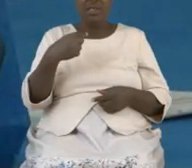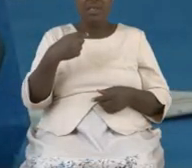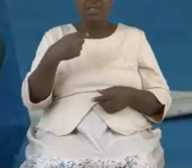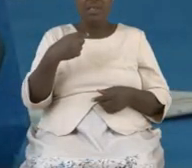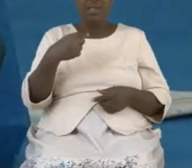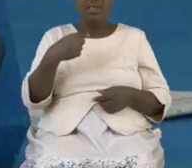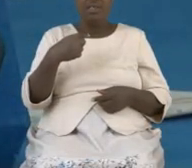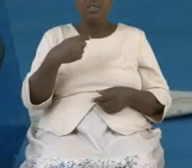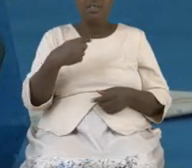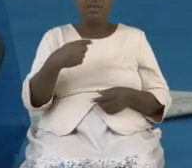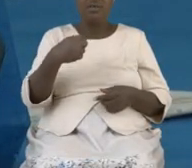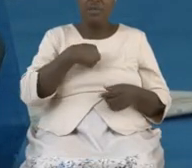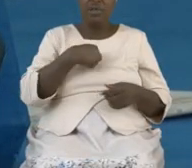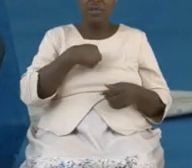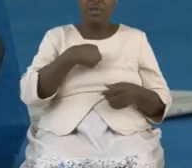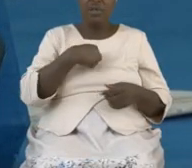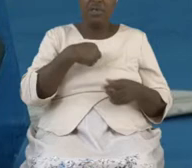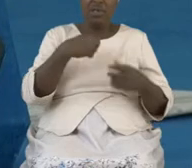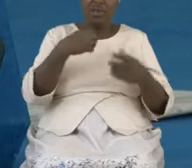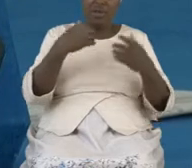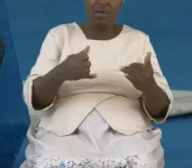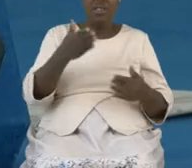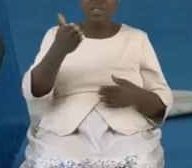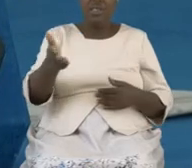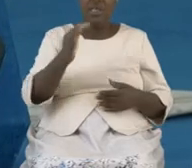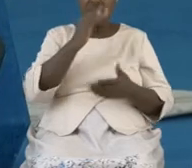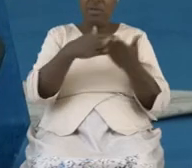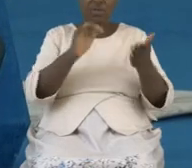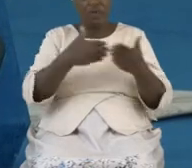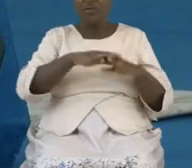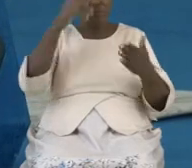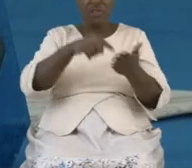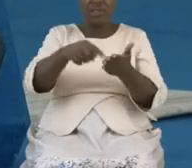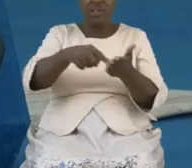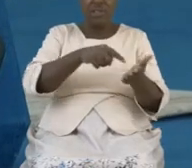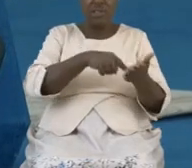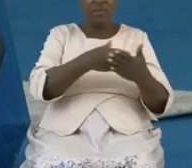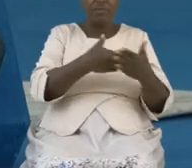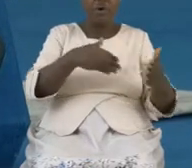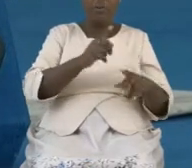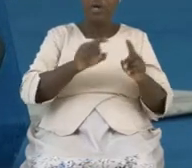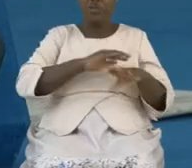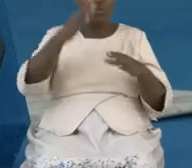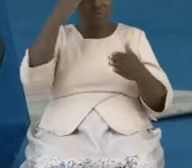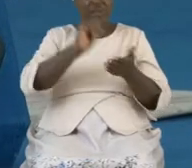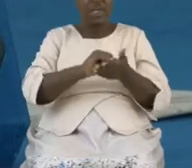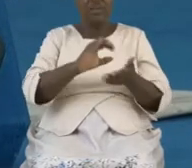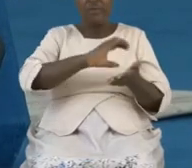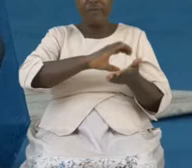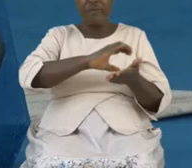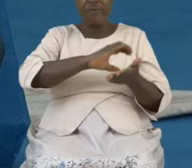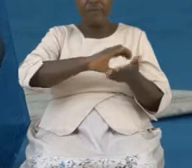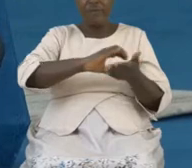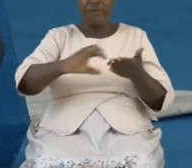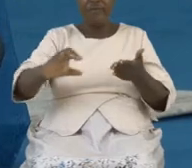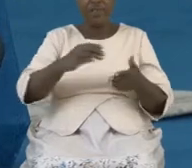before. I didn't know that verse before, but now that verse is very new to me. I am enlightened.